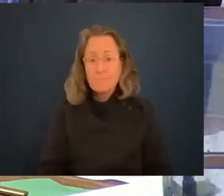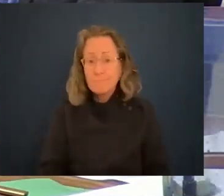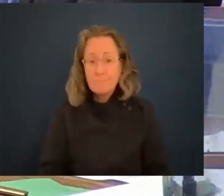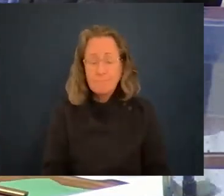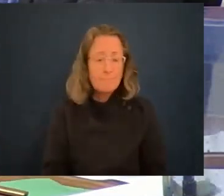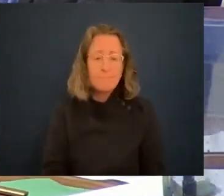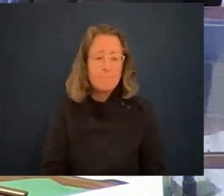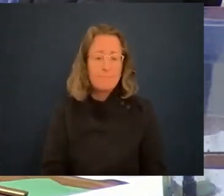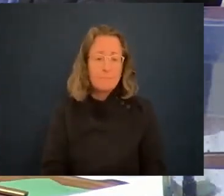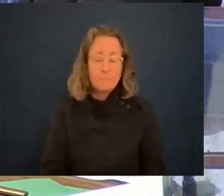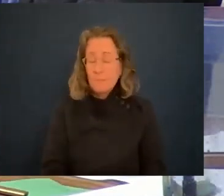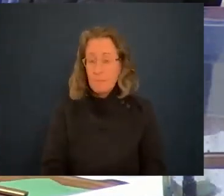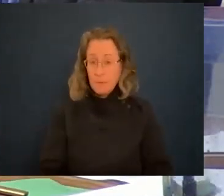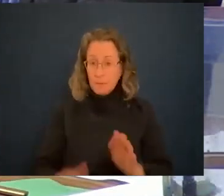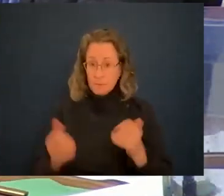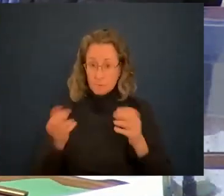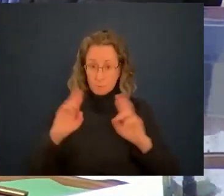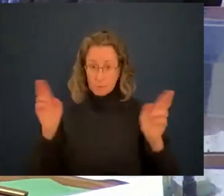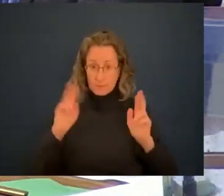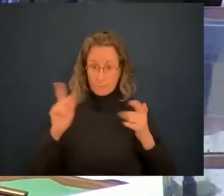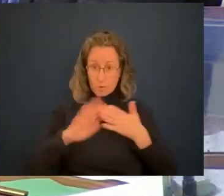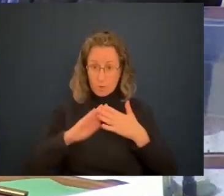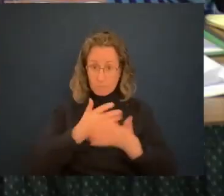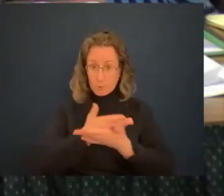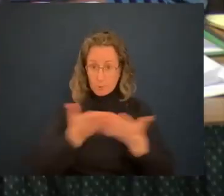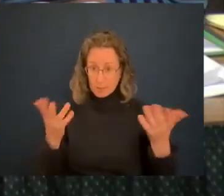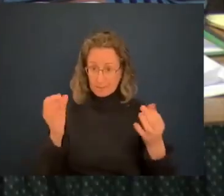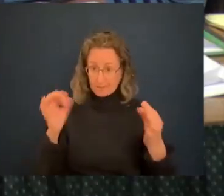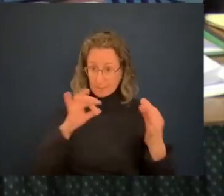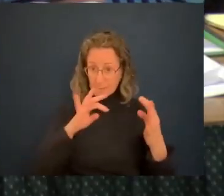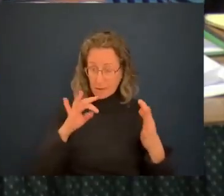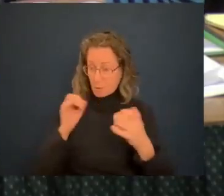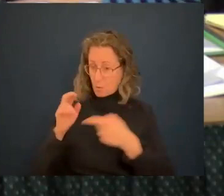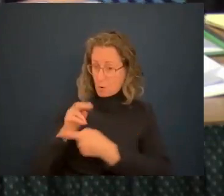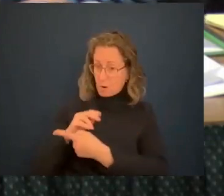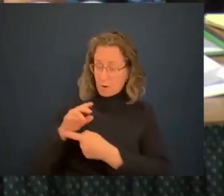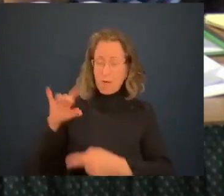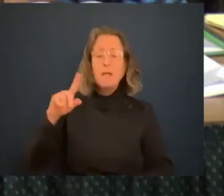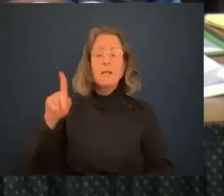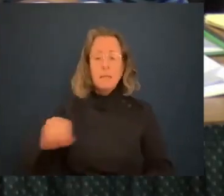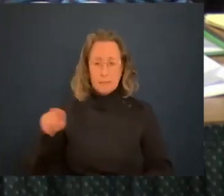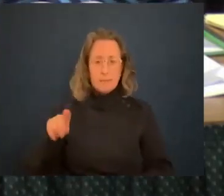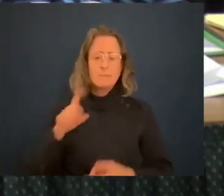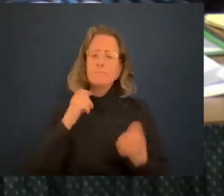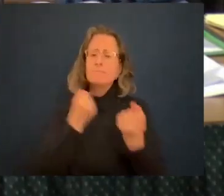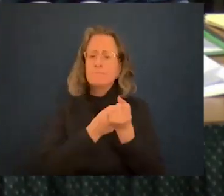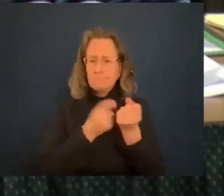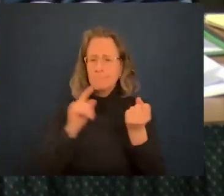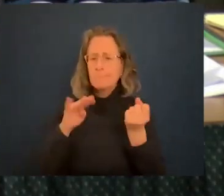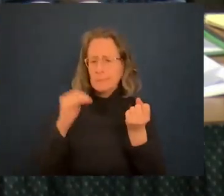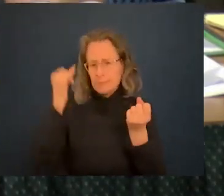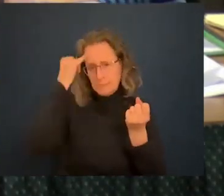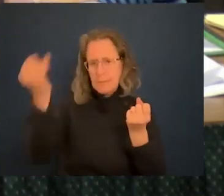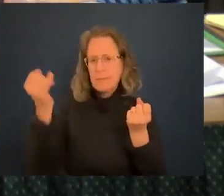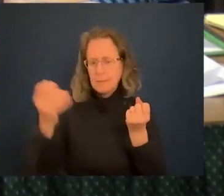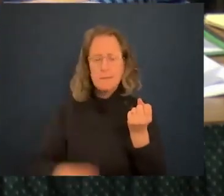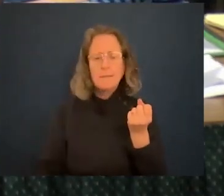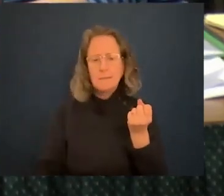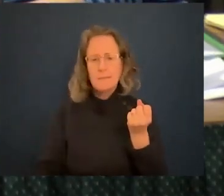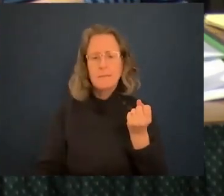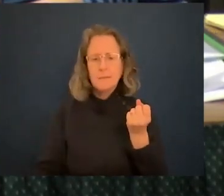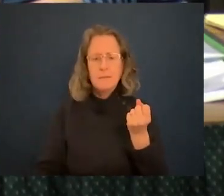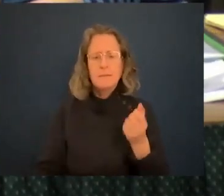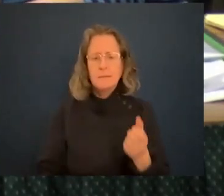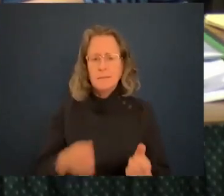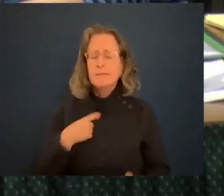I go to the community or do you do I saw your hand but oh yeah I just I just want to support Tim's idea that as I said previously